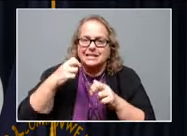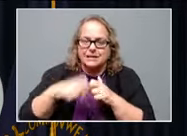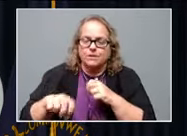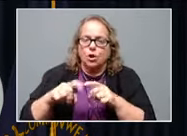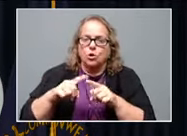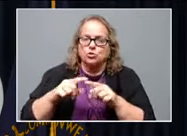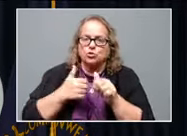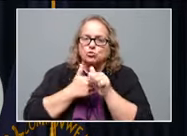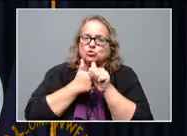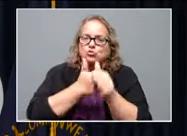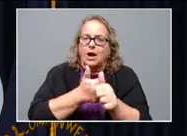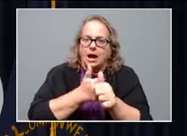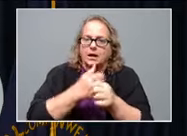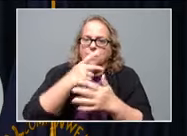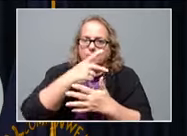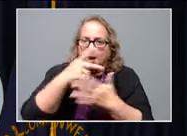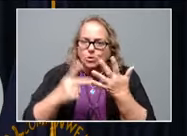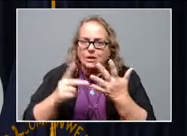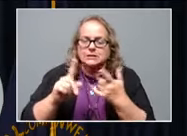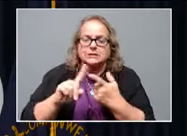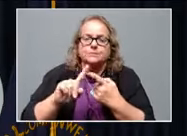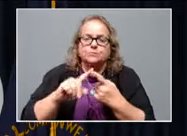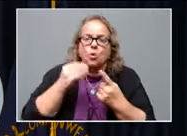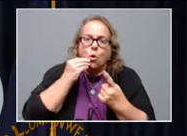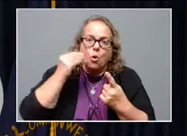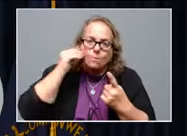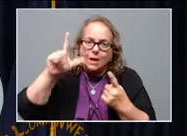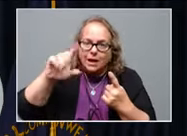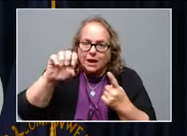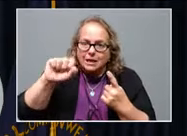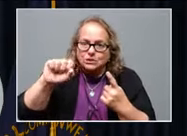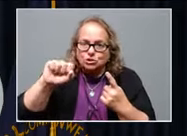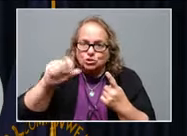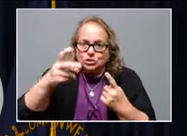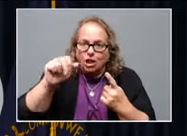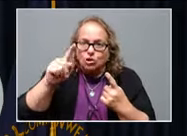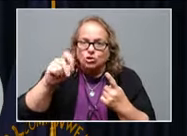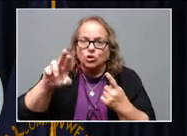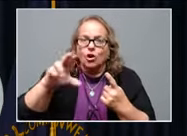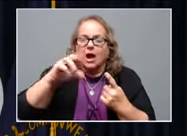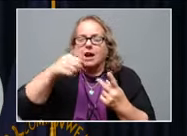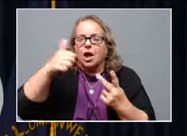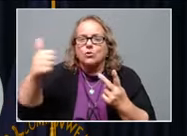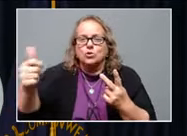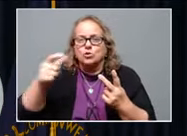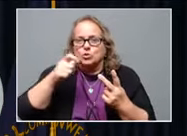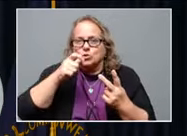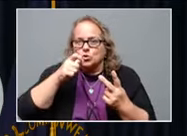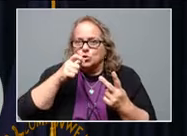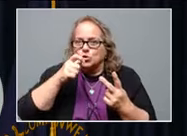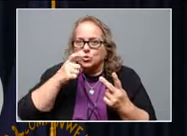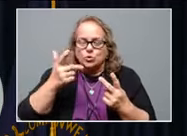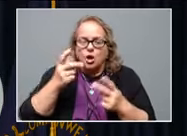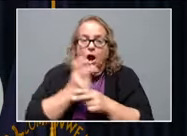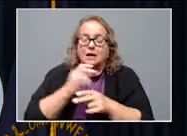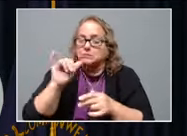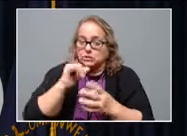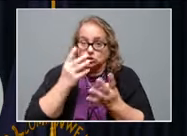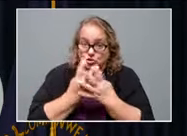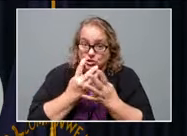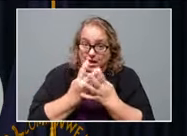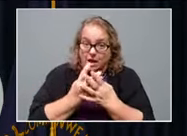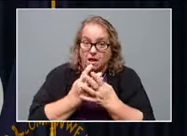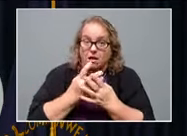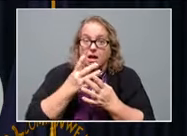populations, things like homeless shelters and others where you need we're also going to use it in jails and in prisons where you need